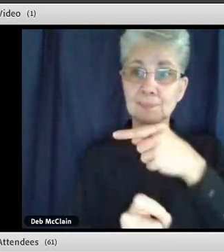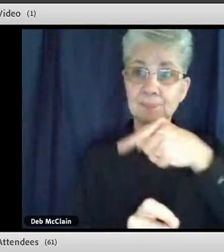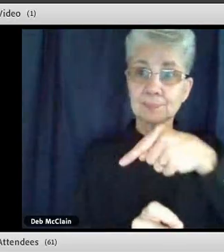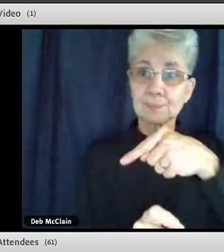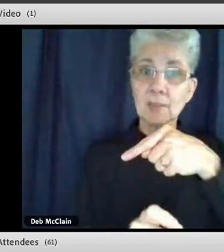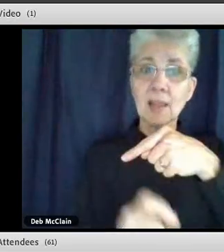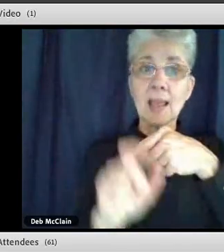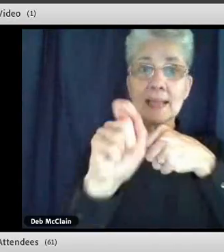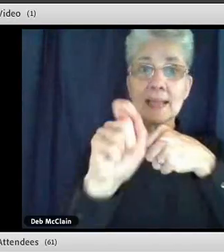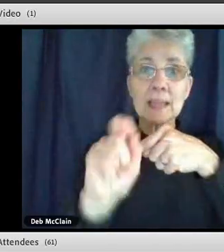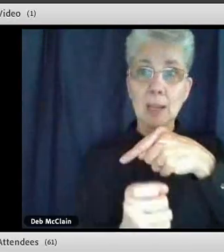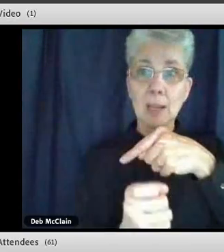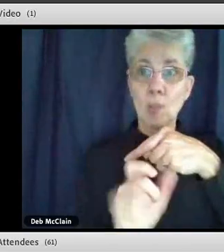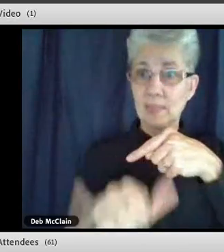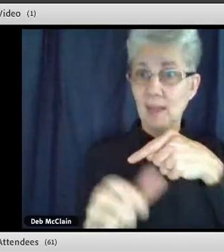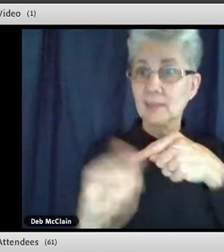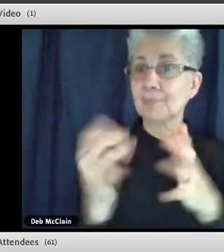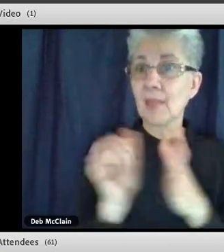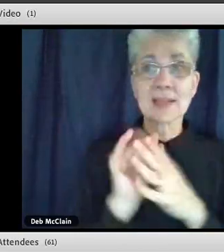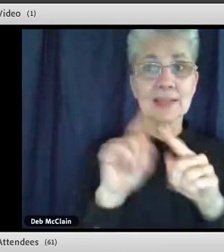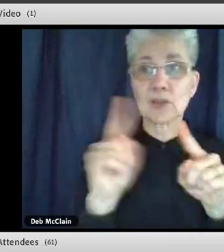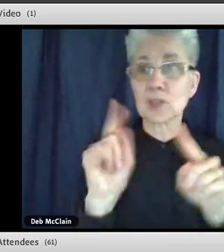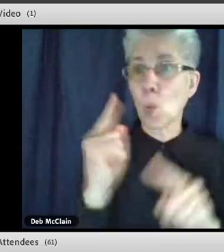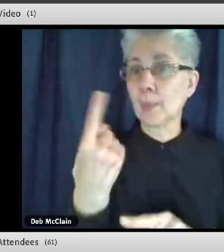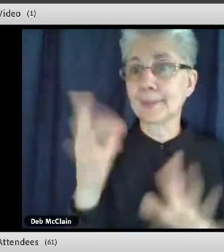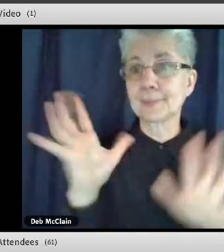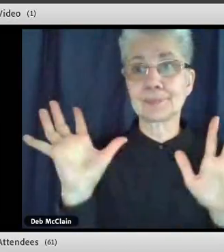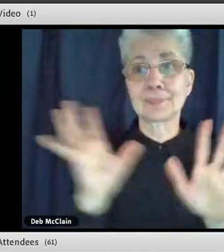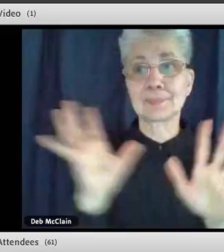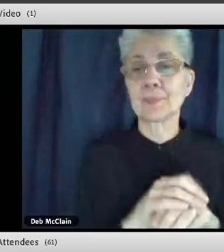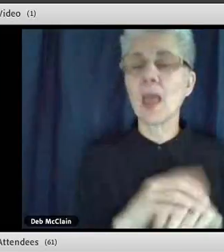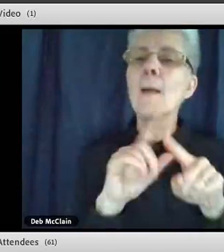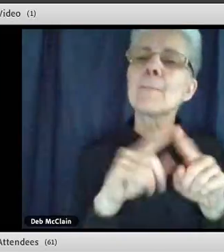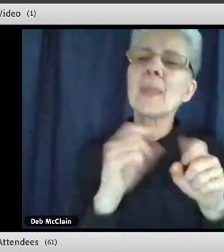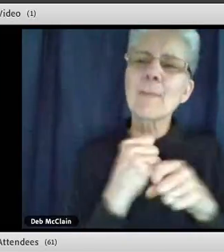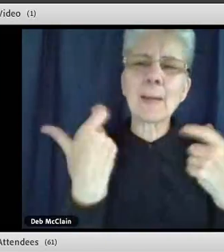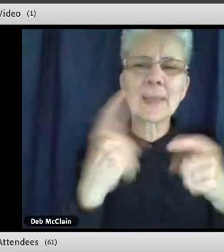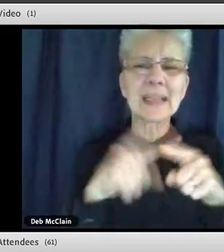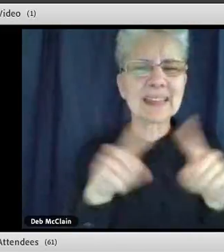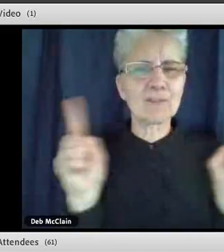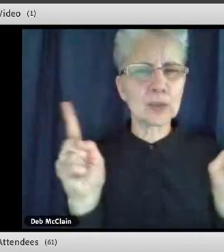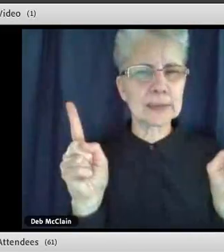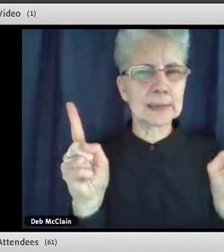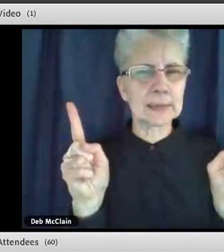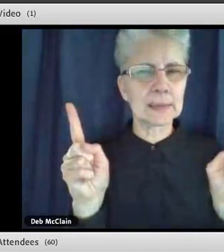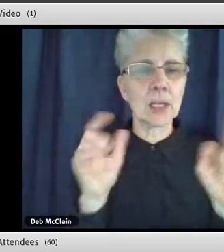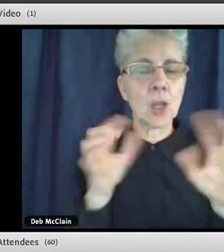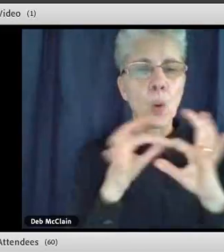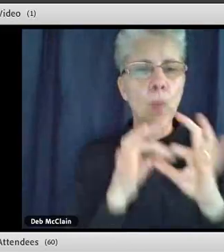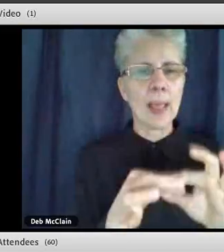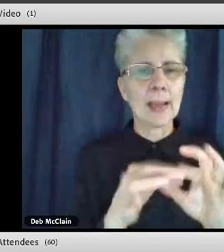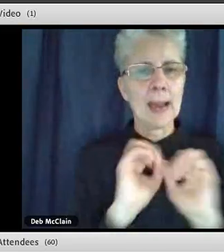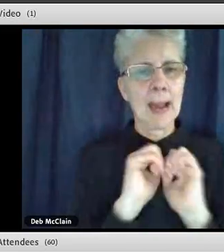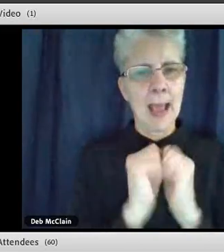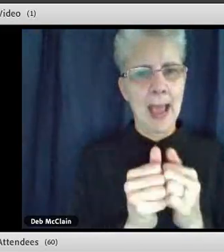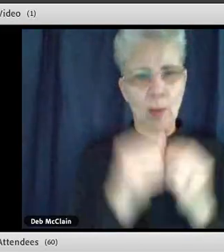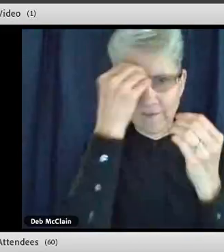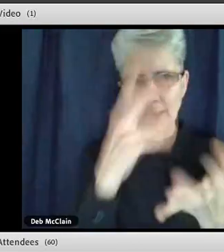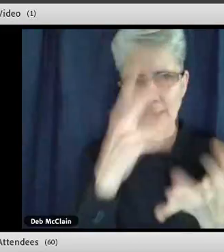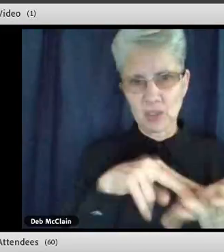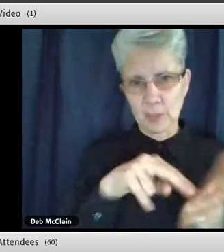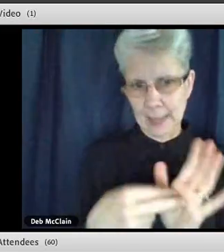semicolon, right? So that's the only difference here. But they make a huge difference in terms of what the information means,